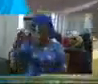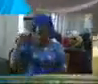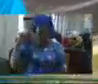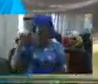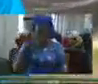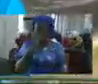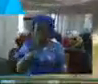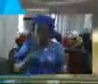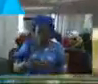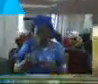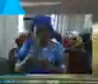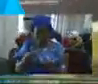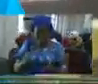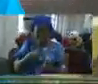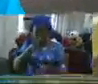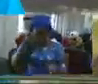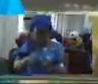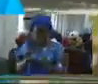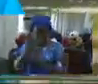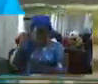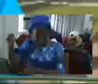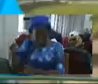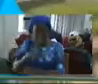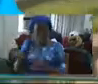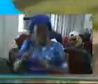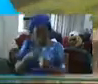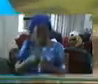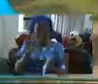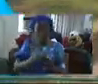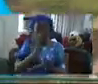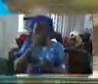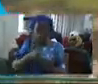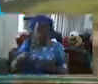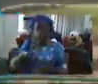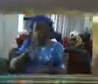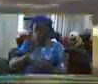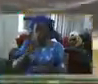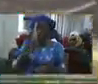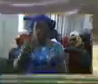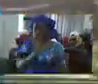you agree with him, and you do it. That is called cooperation.